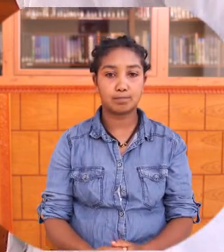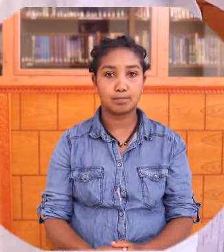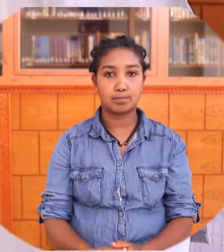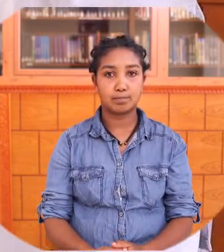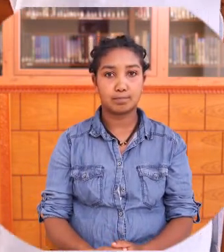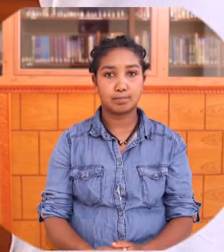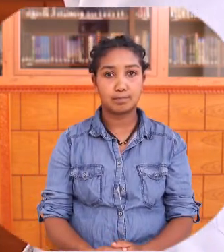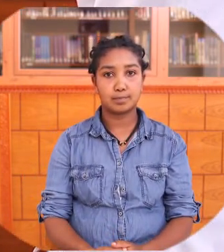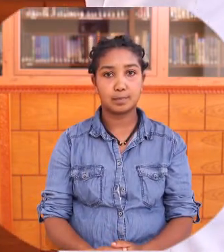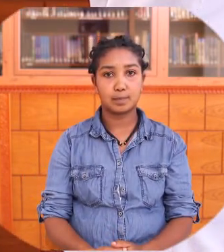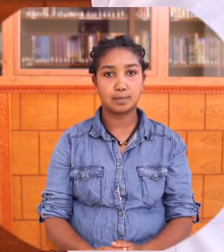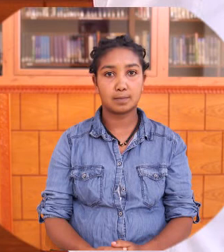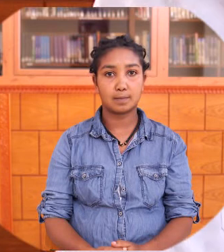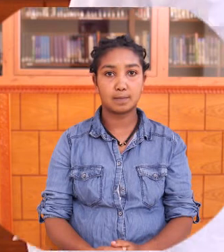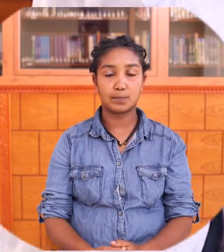for the chamber.